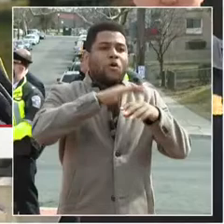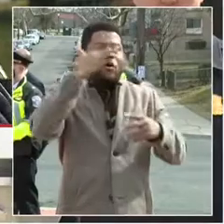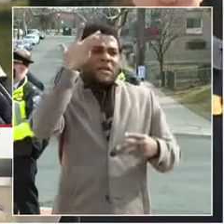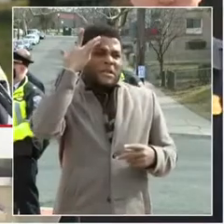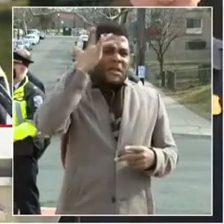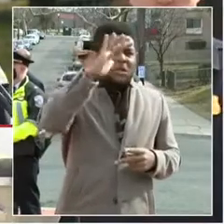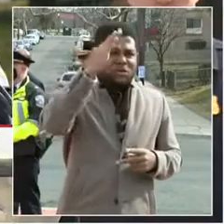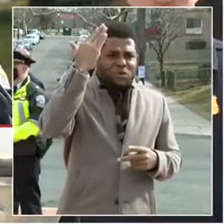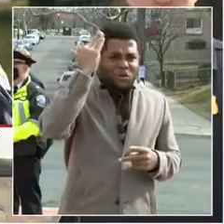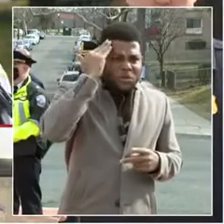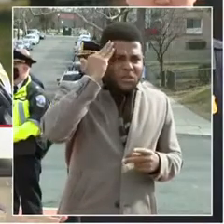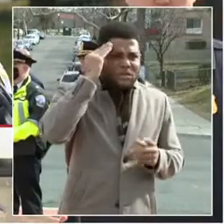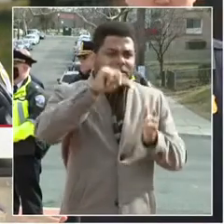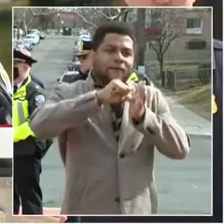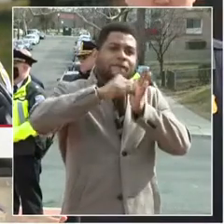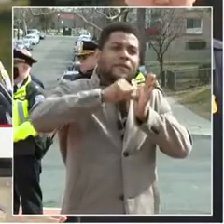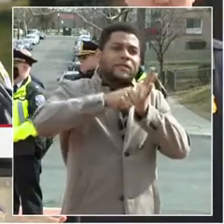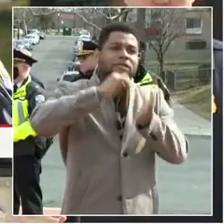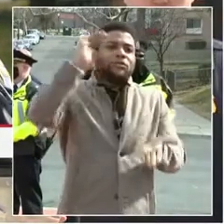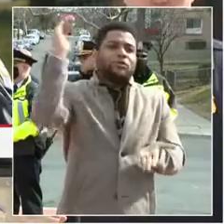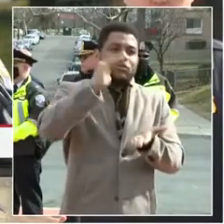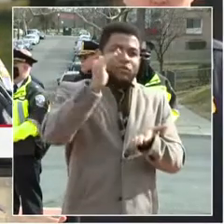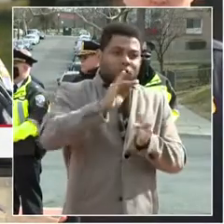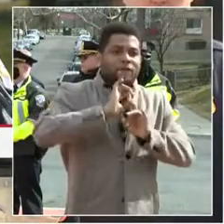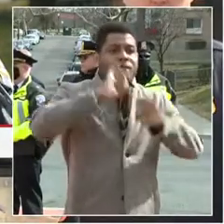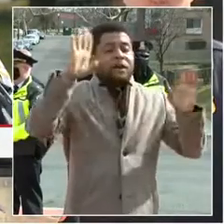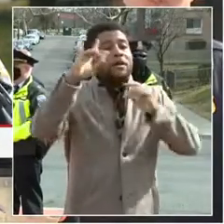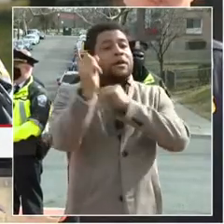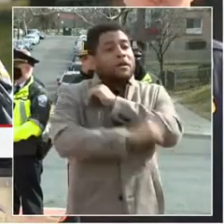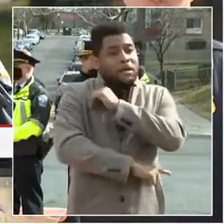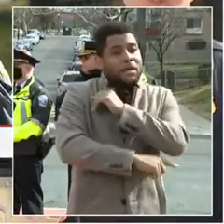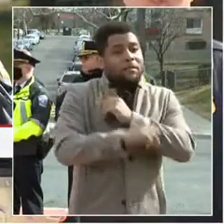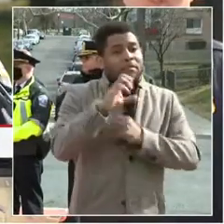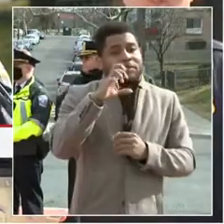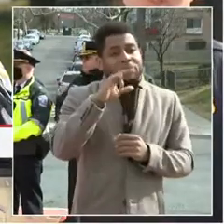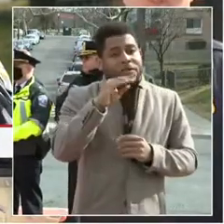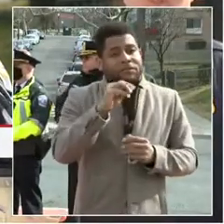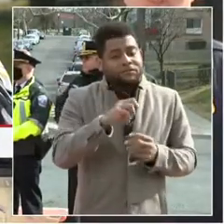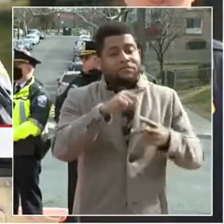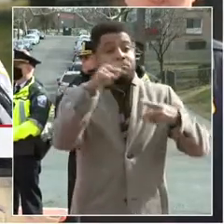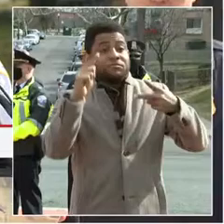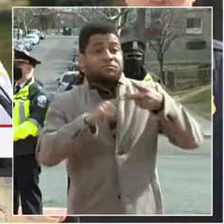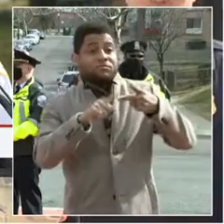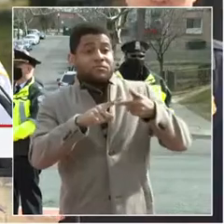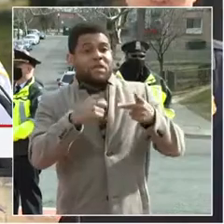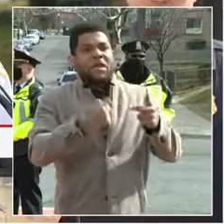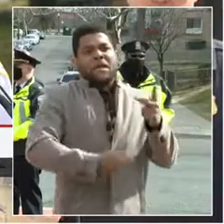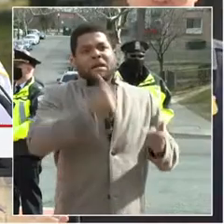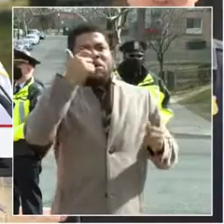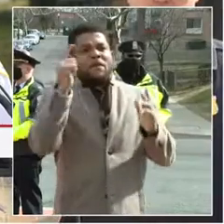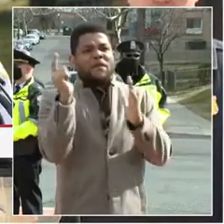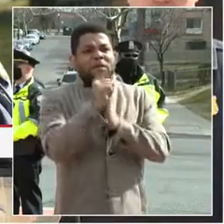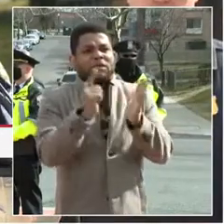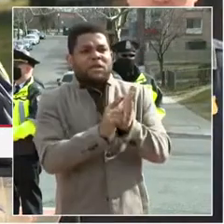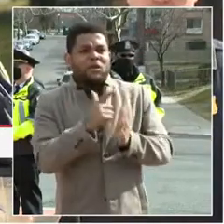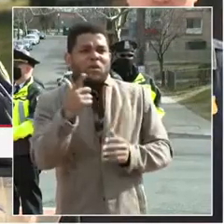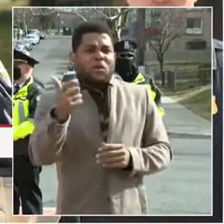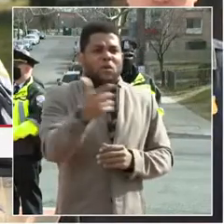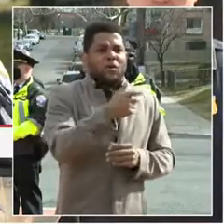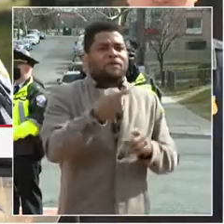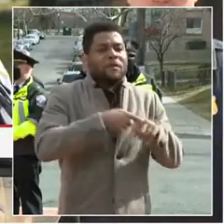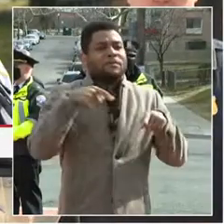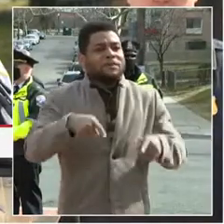emphasis on violent crime and removing illegal firearms from our streets. Our Homicide